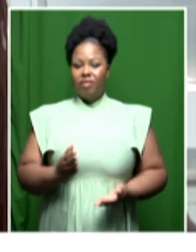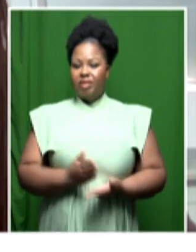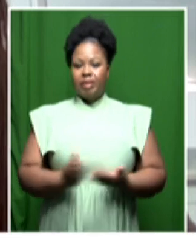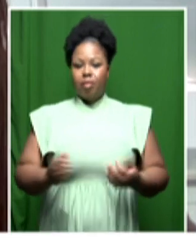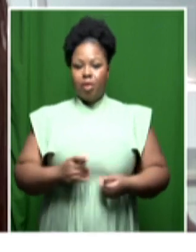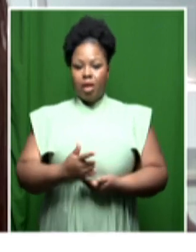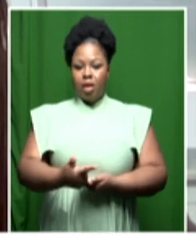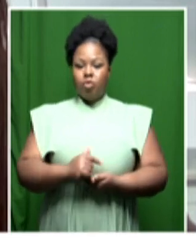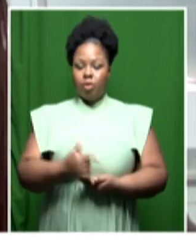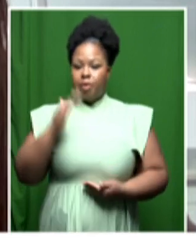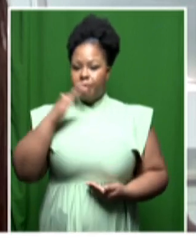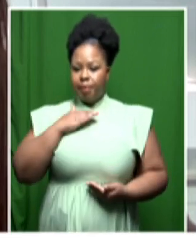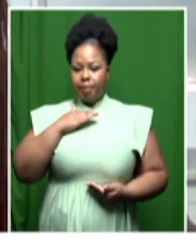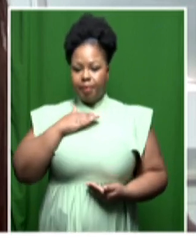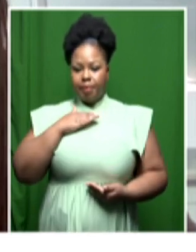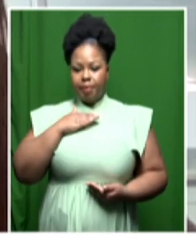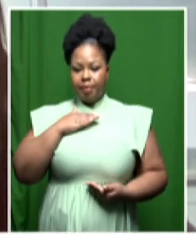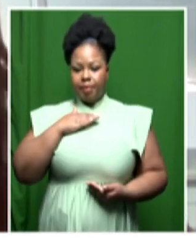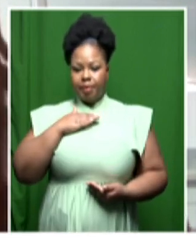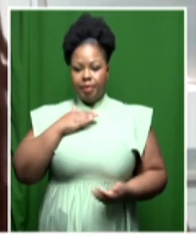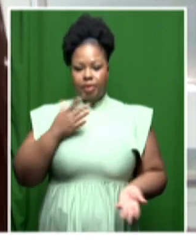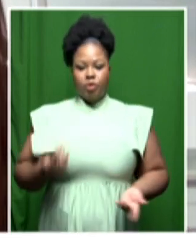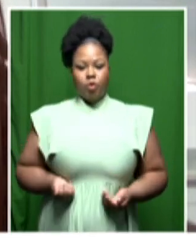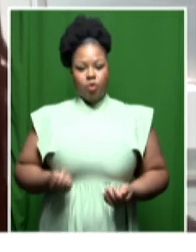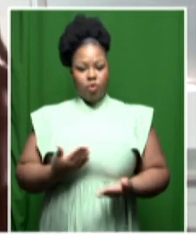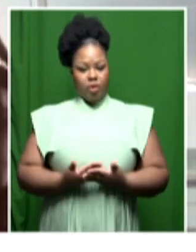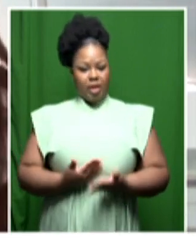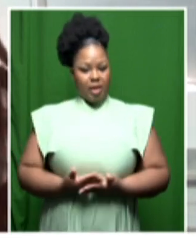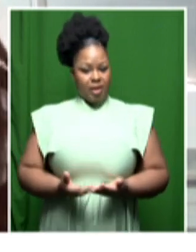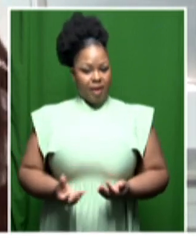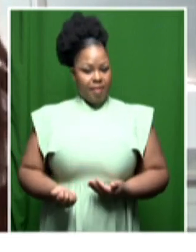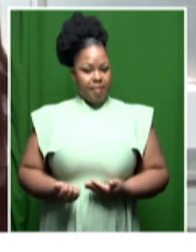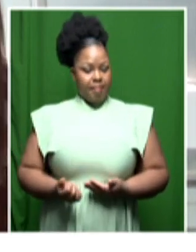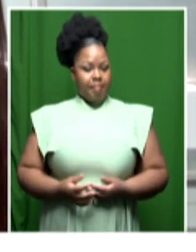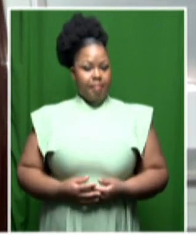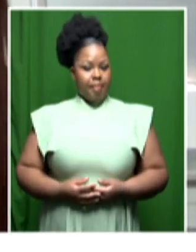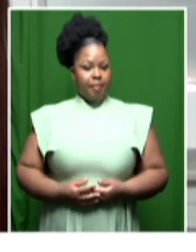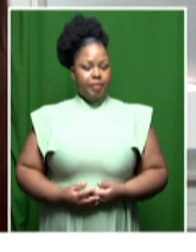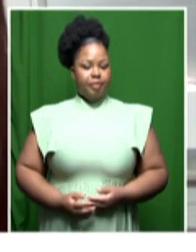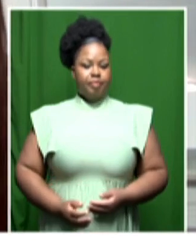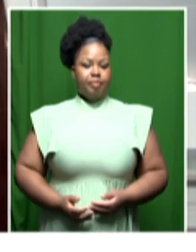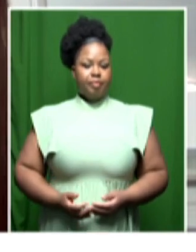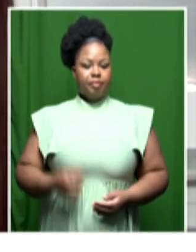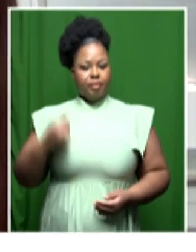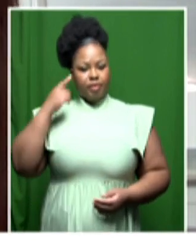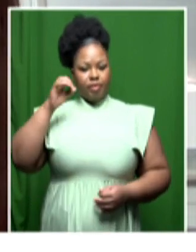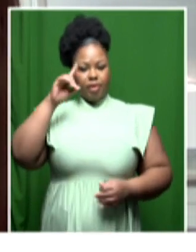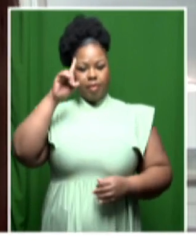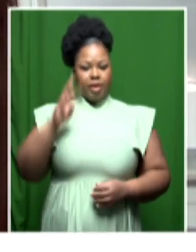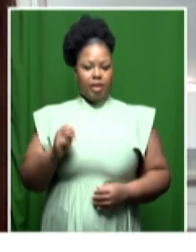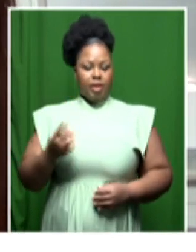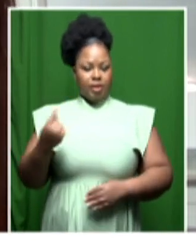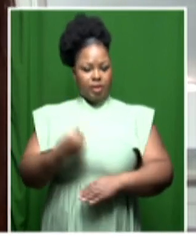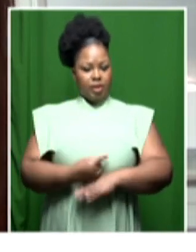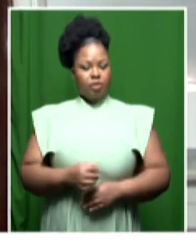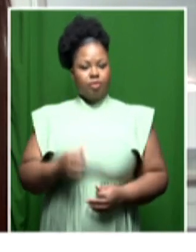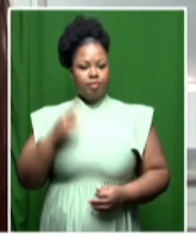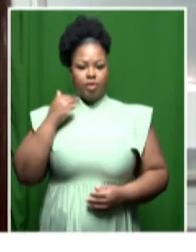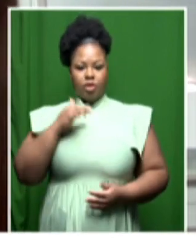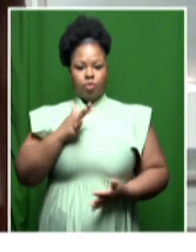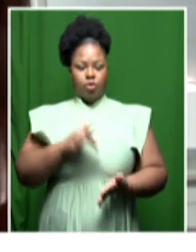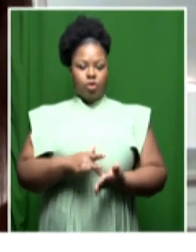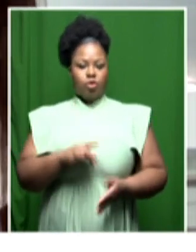not able to have this at their beck and call and so easily? So I think Mandela Day puts us in a nice position because